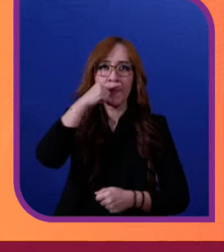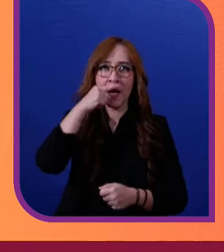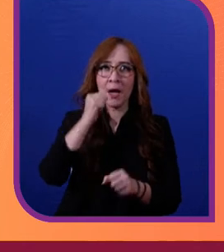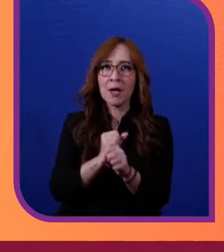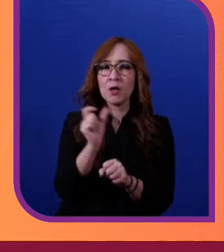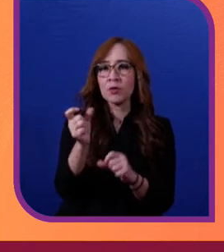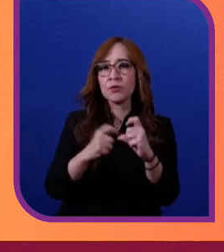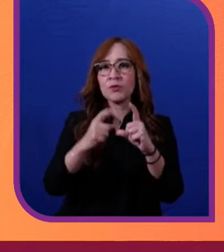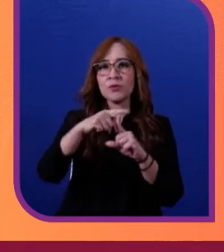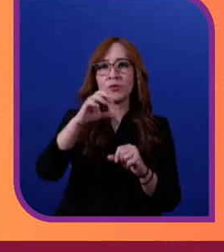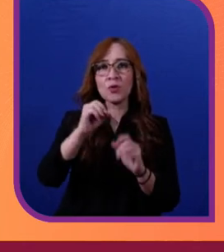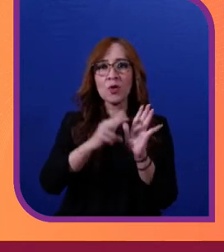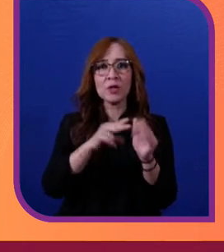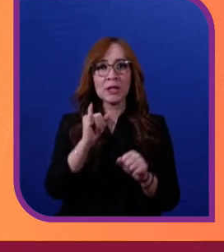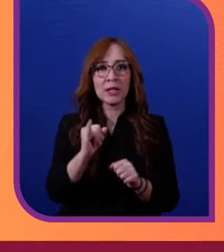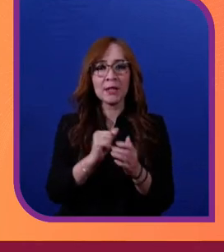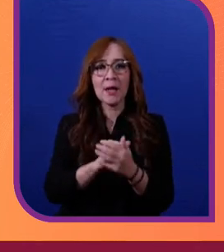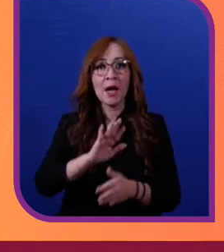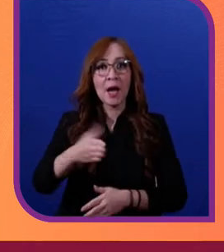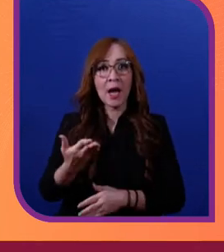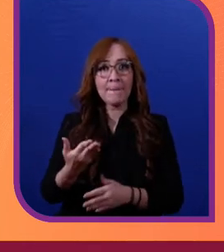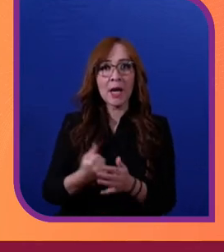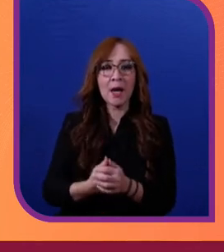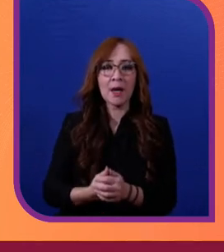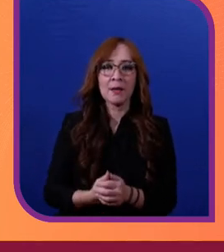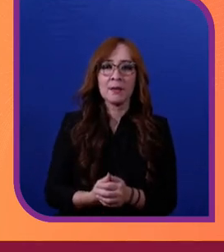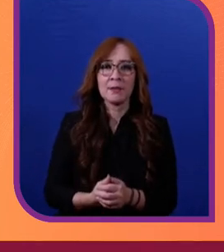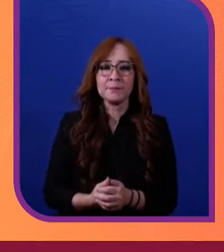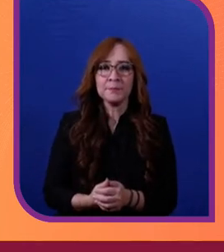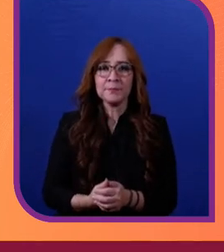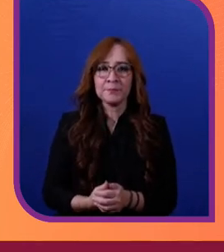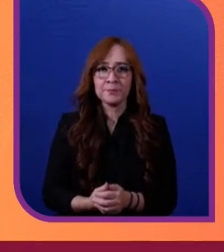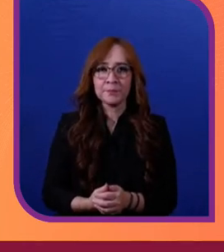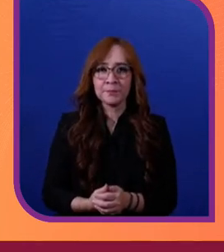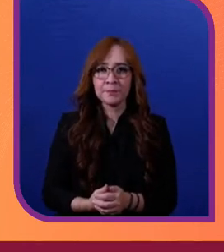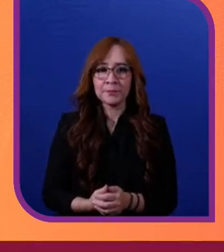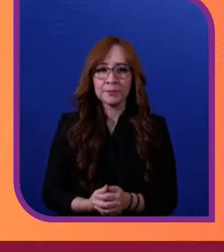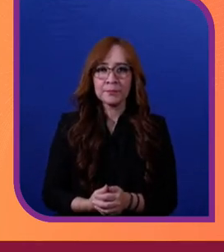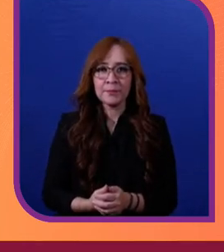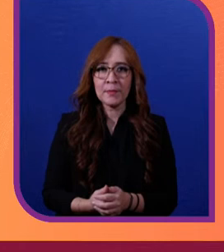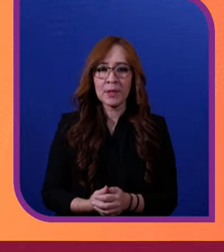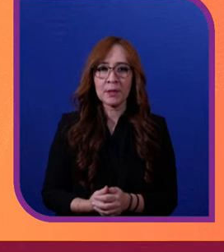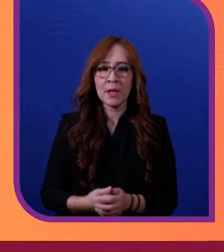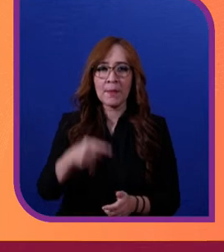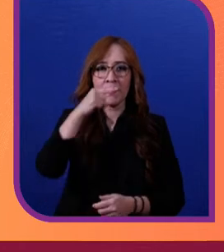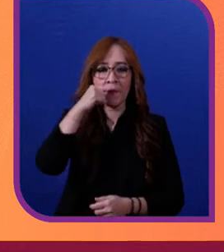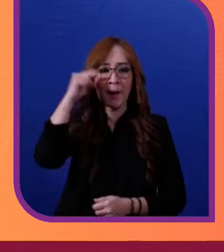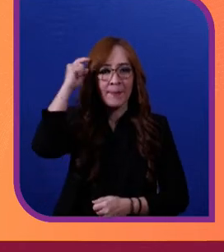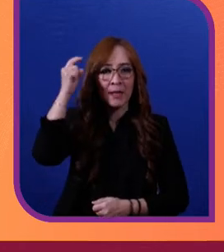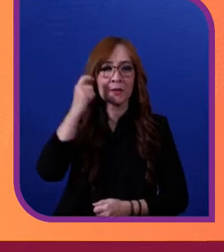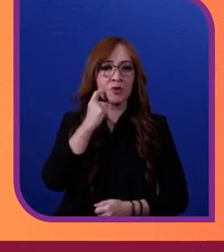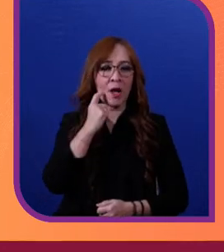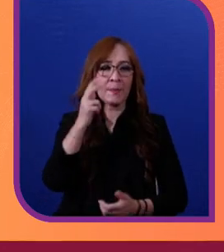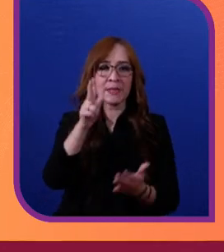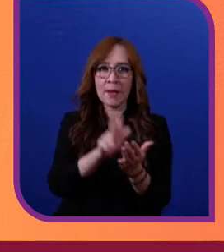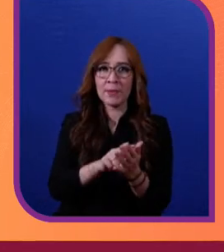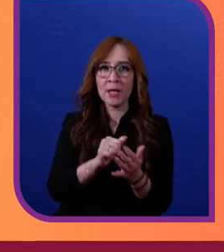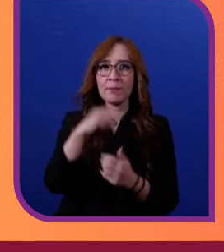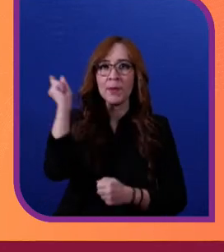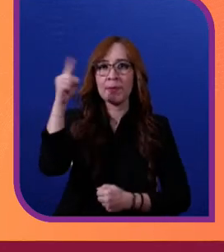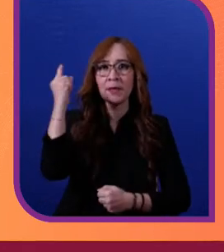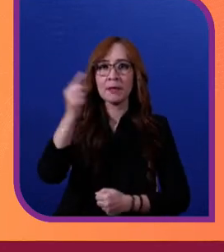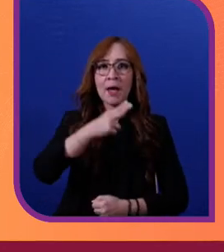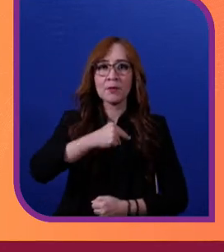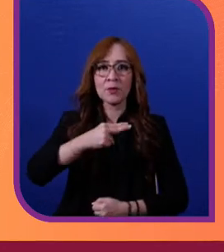comment or your opinion about the government garansi Indonesia and outing from the financial perspective